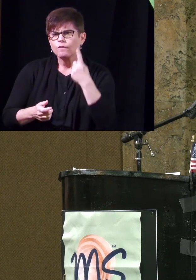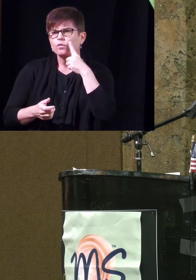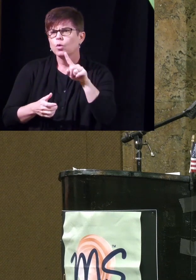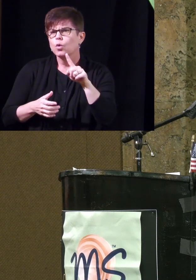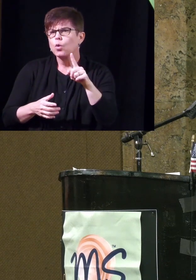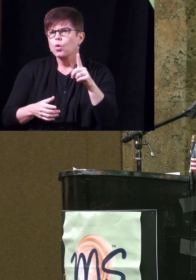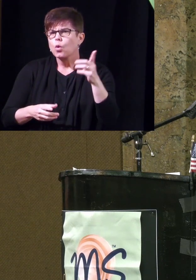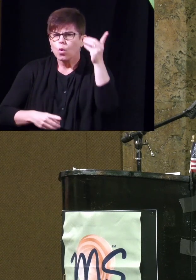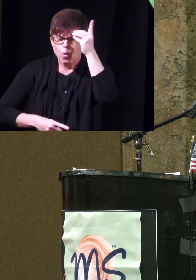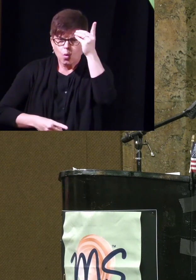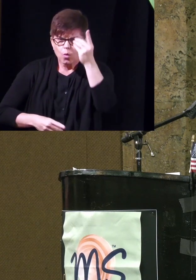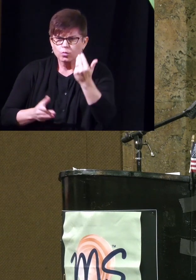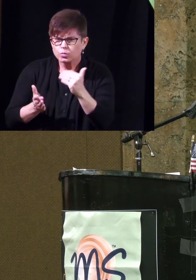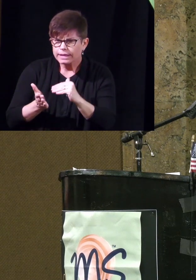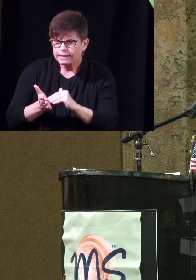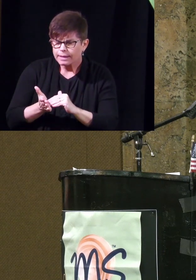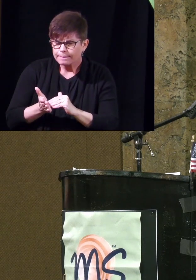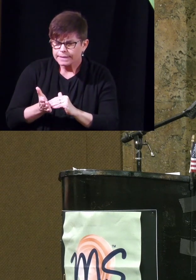relapsing